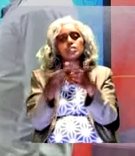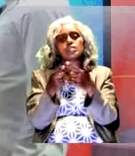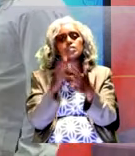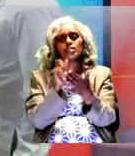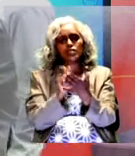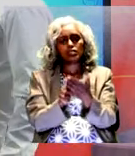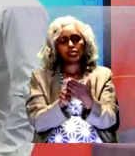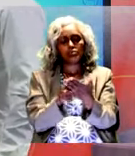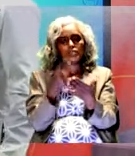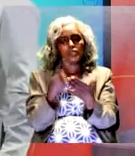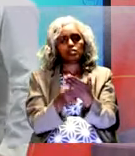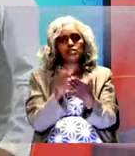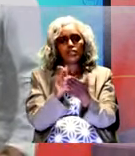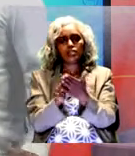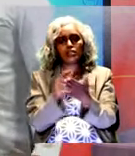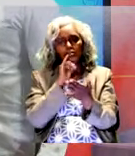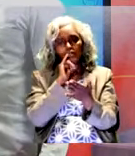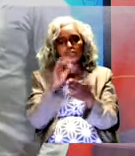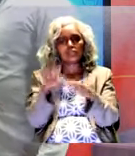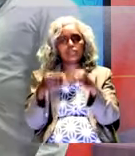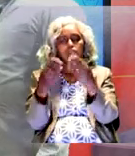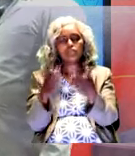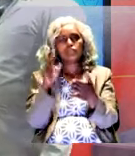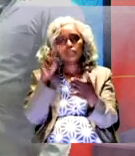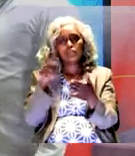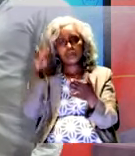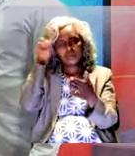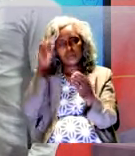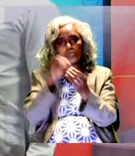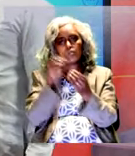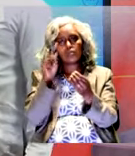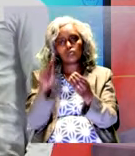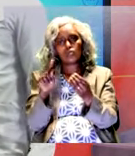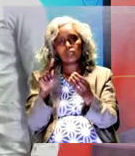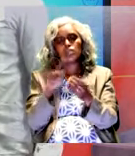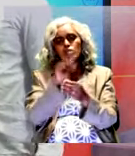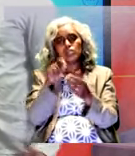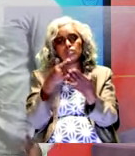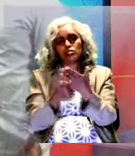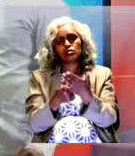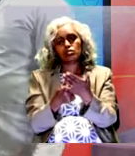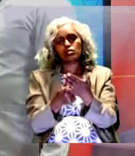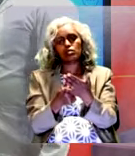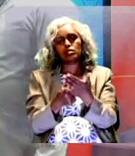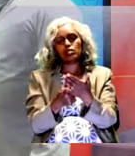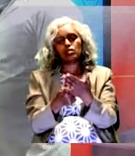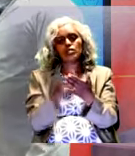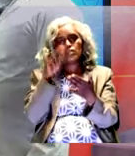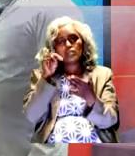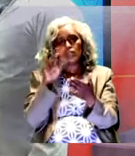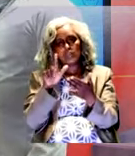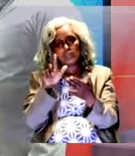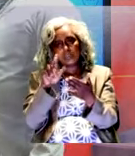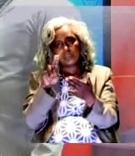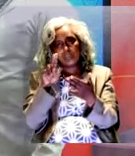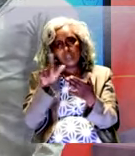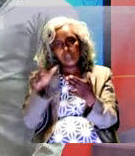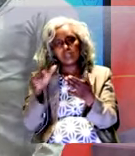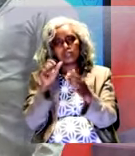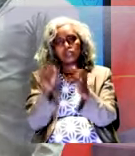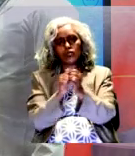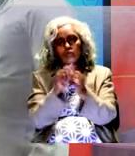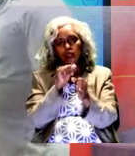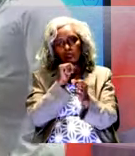second example, this example is given. It is n squared plus 1. We are asked to check whether it is a null sequence or